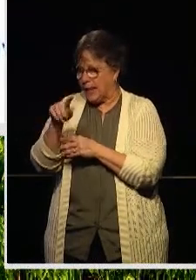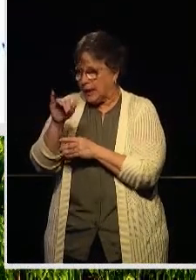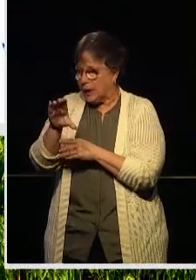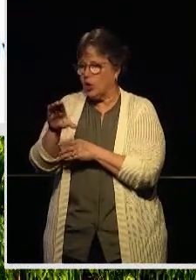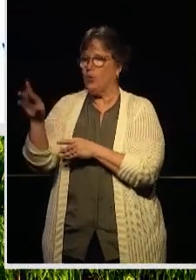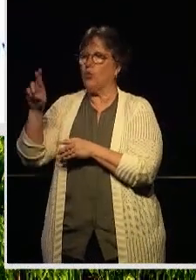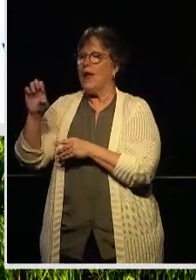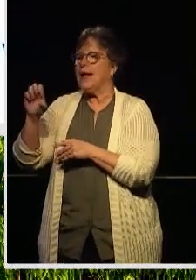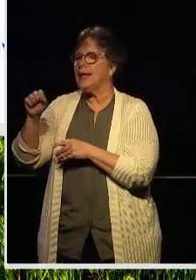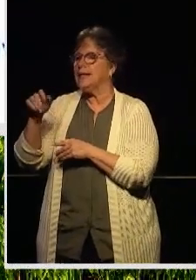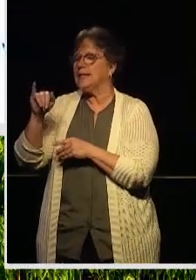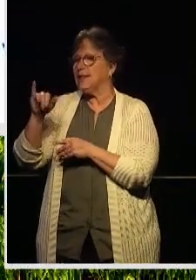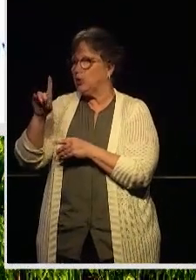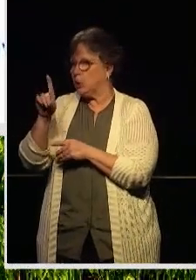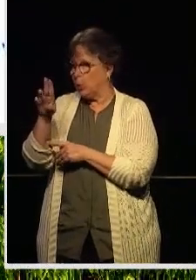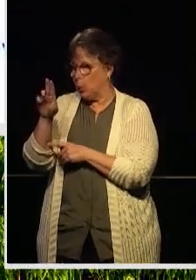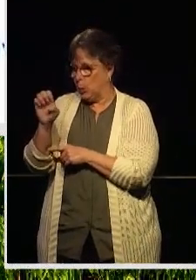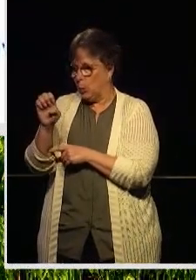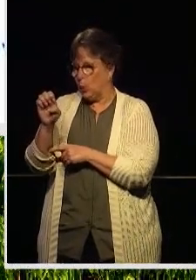stage.